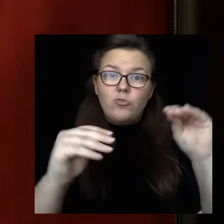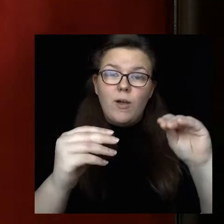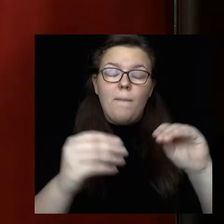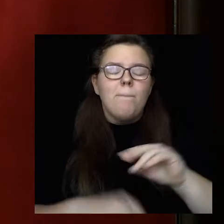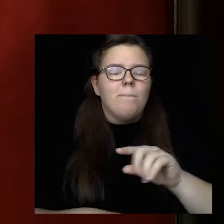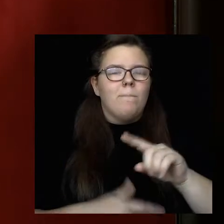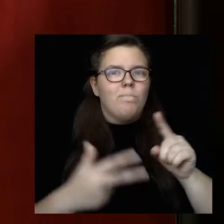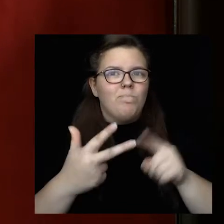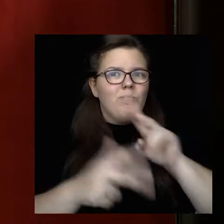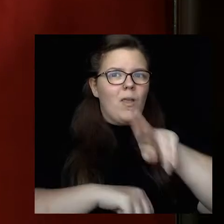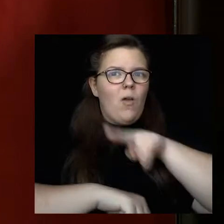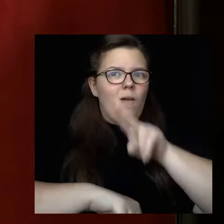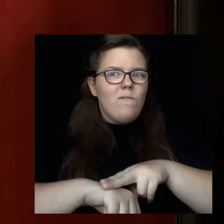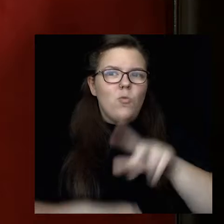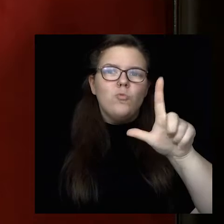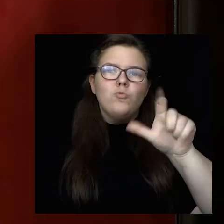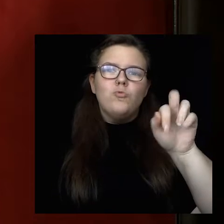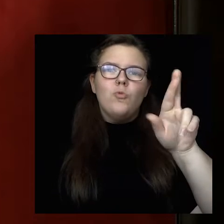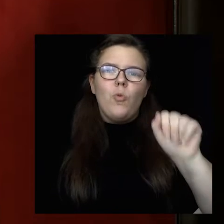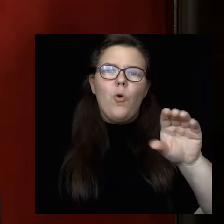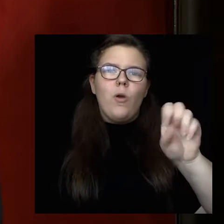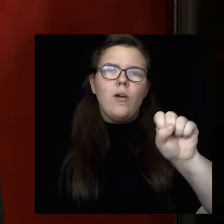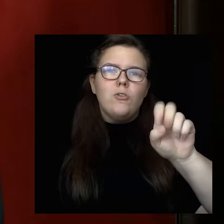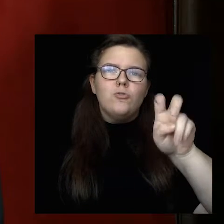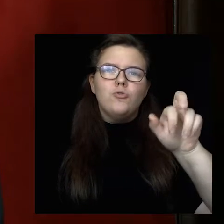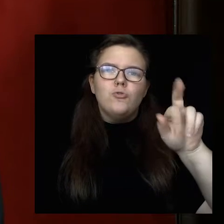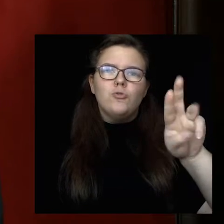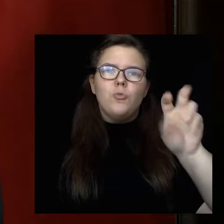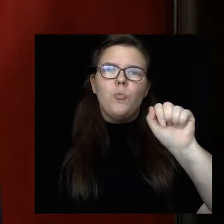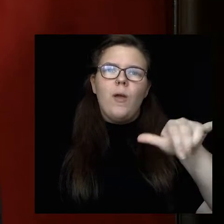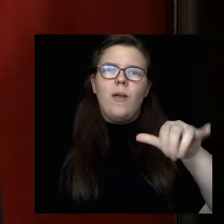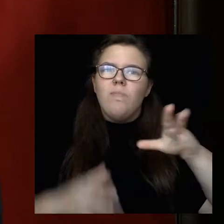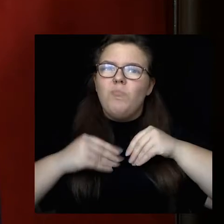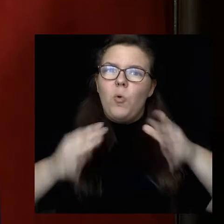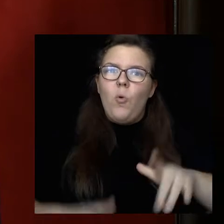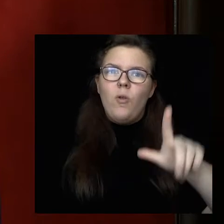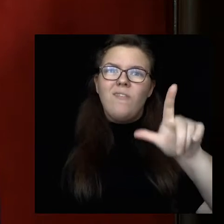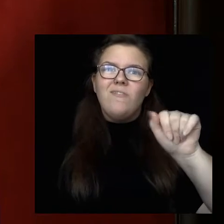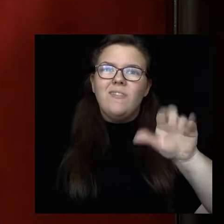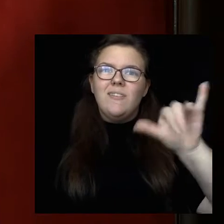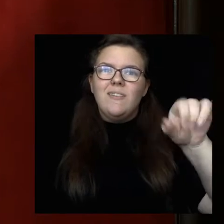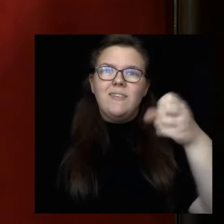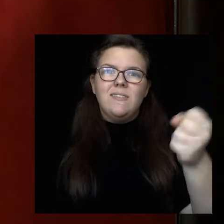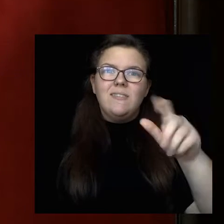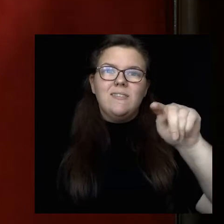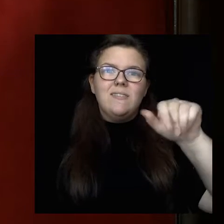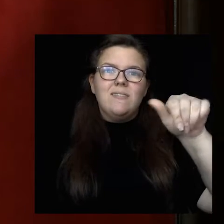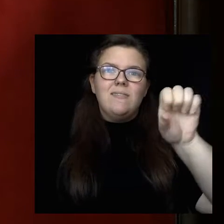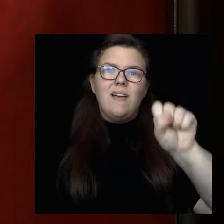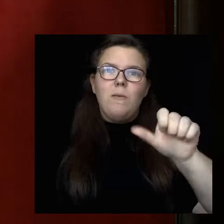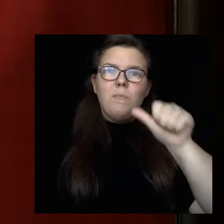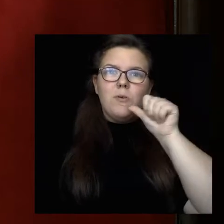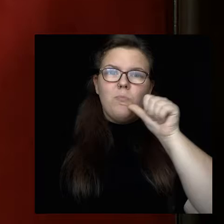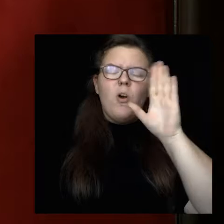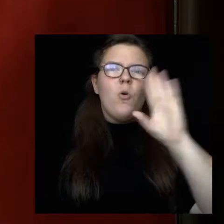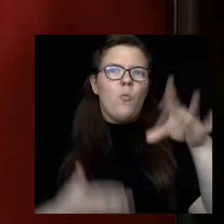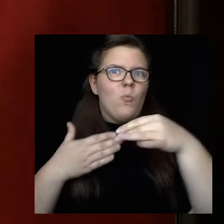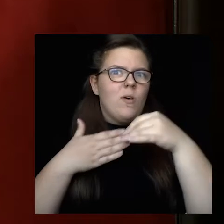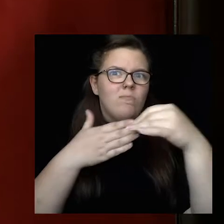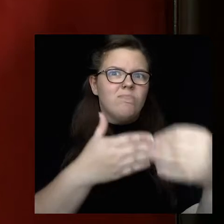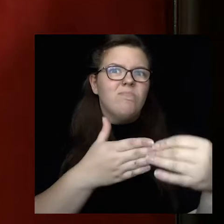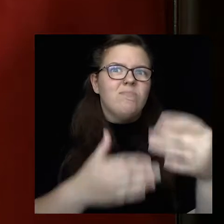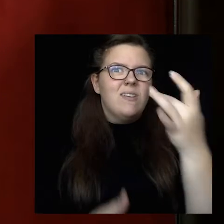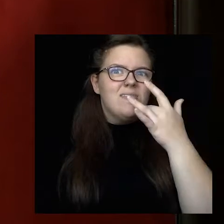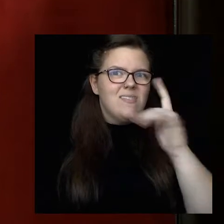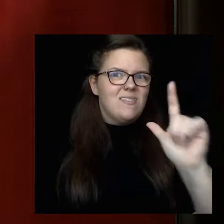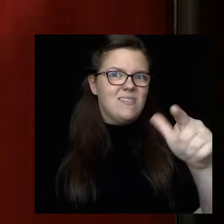course, Laura Surway, proprietress of Lacey's Tapas Bar, who will expertly lead us through our tasting